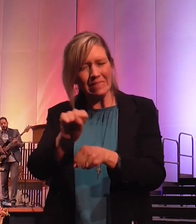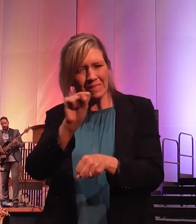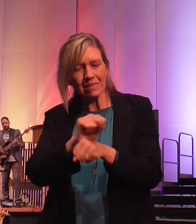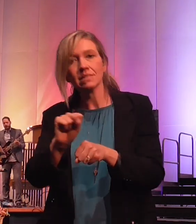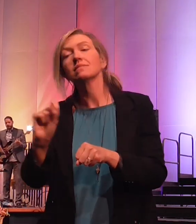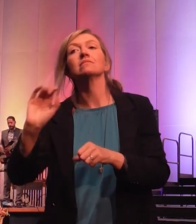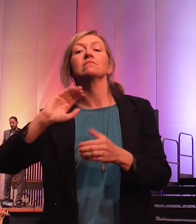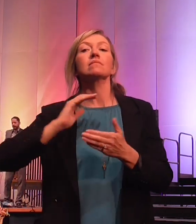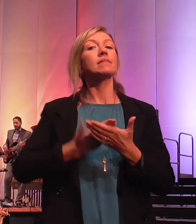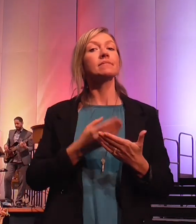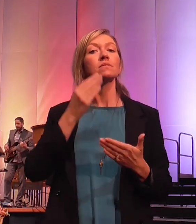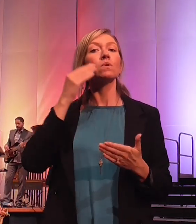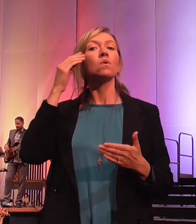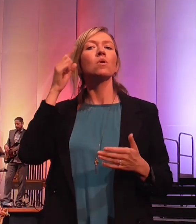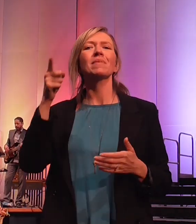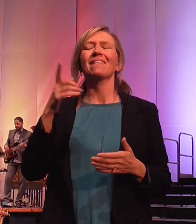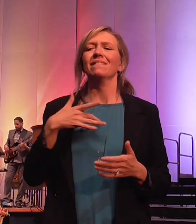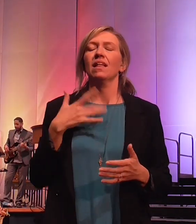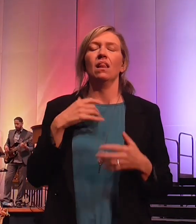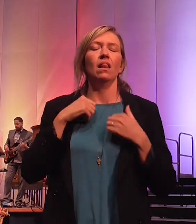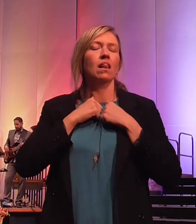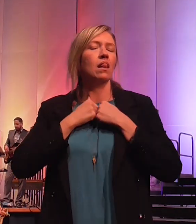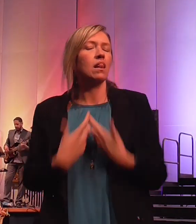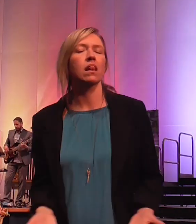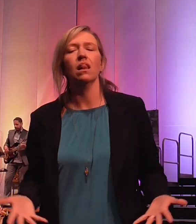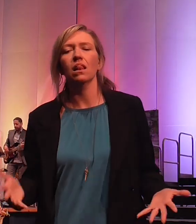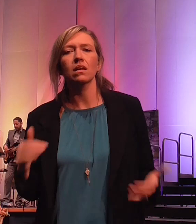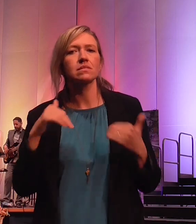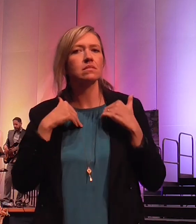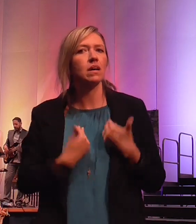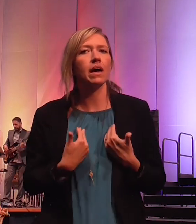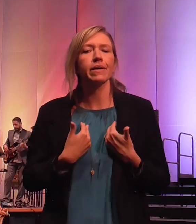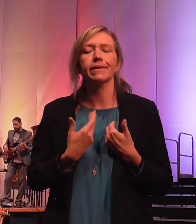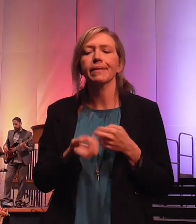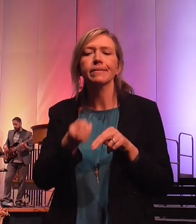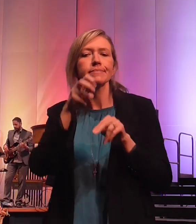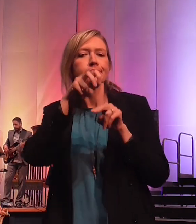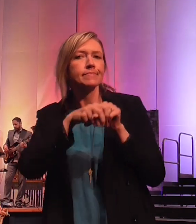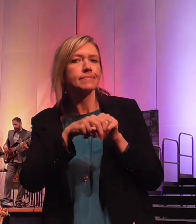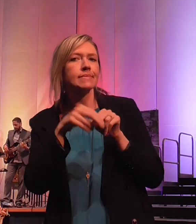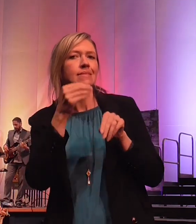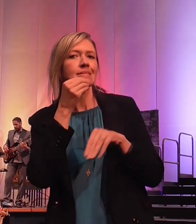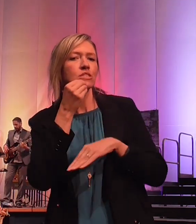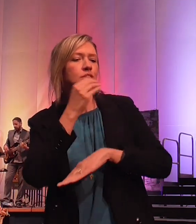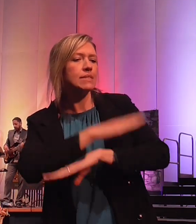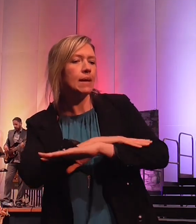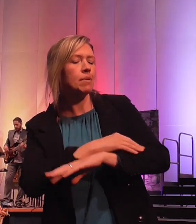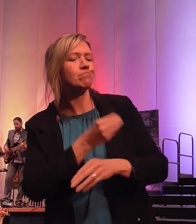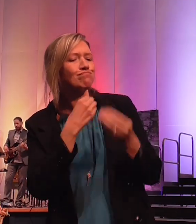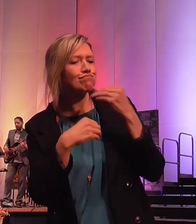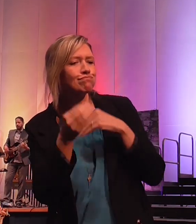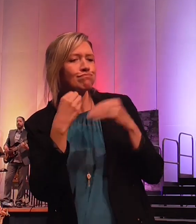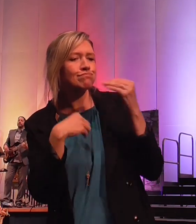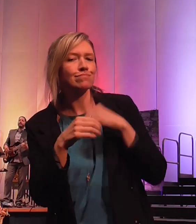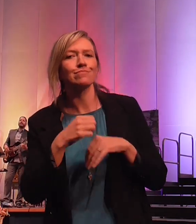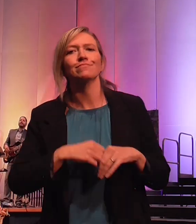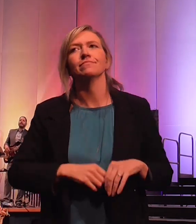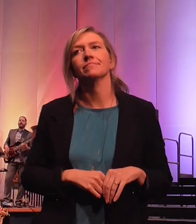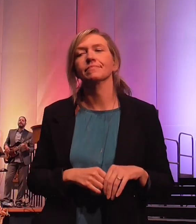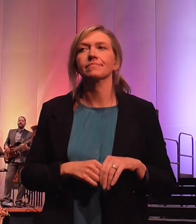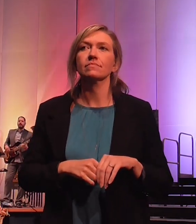He comes home feeling tired and beat. Sits down to the dinner table and has a bite to eat.